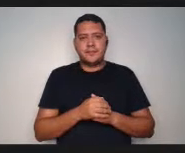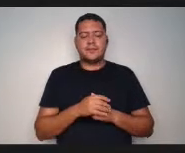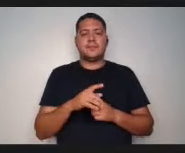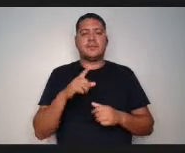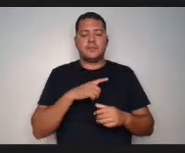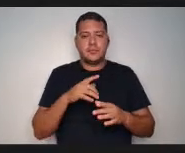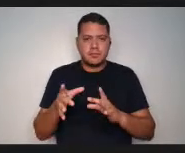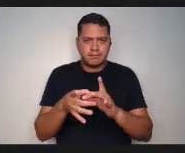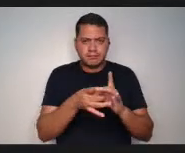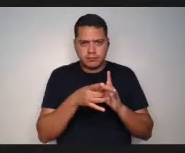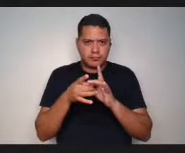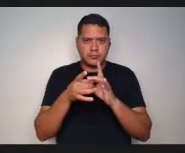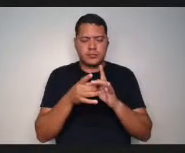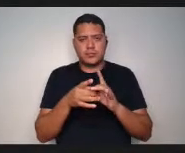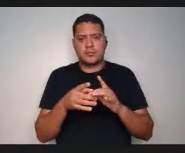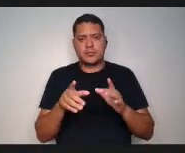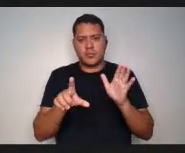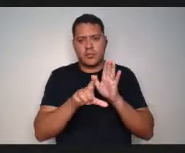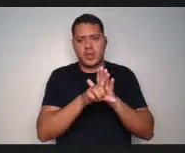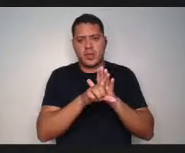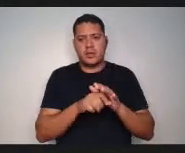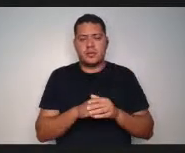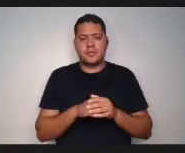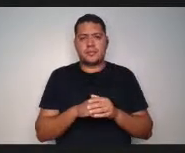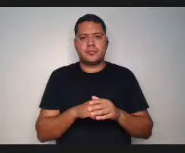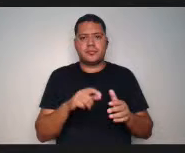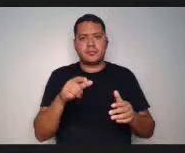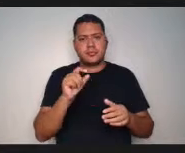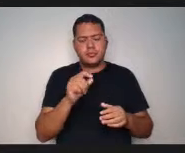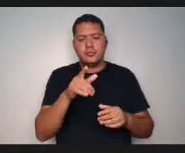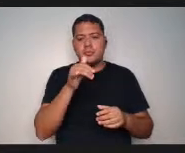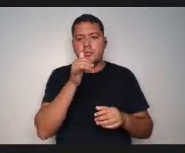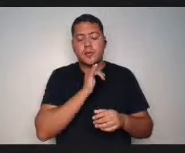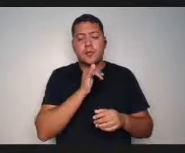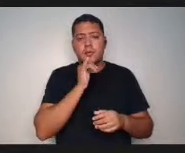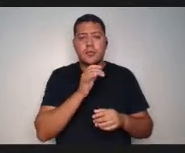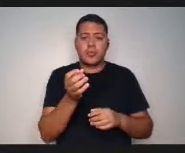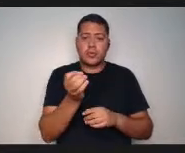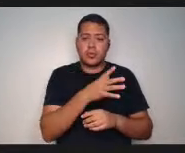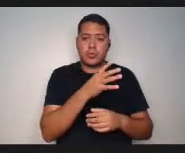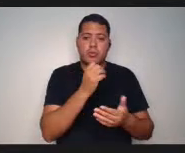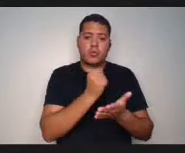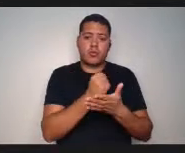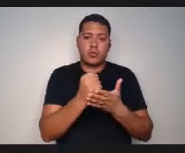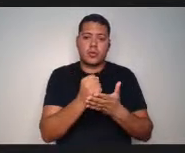This was an example of a new contract that was